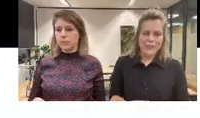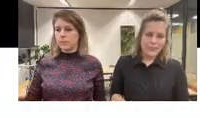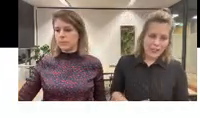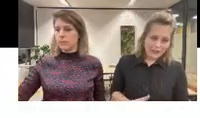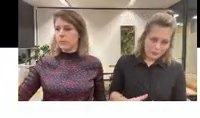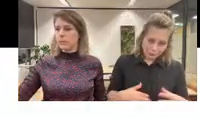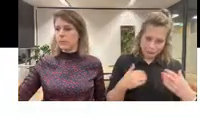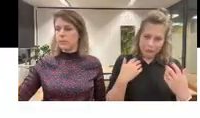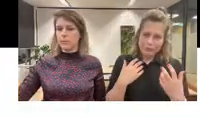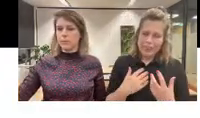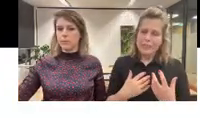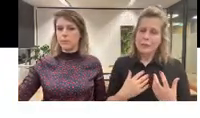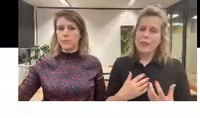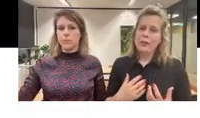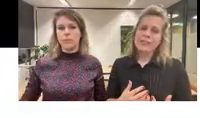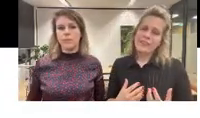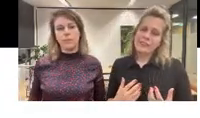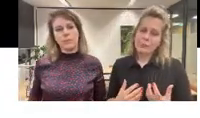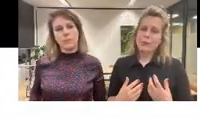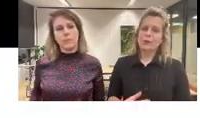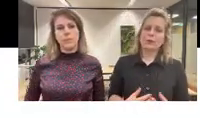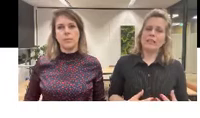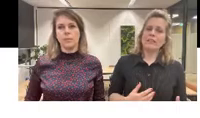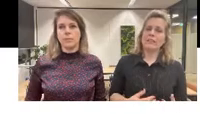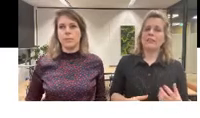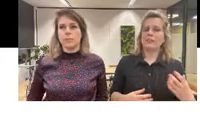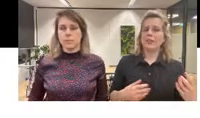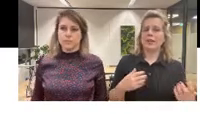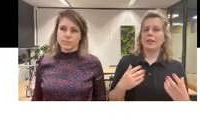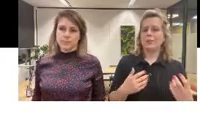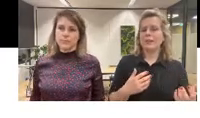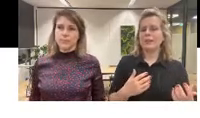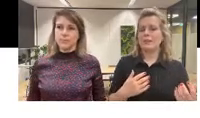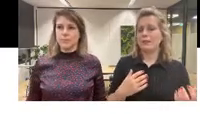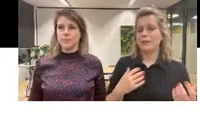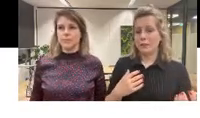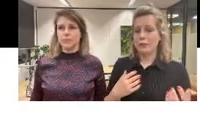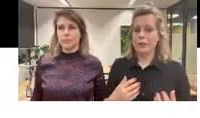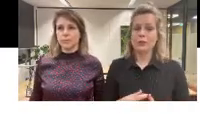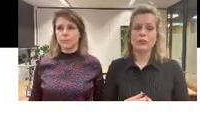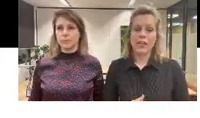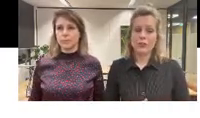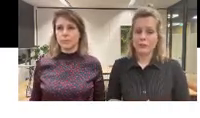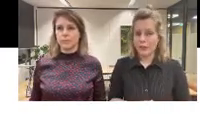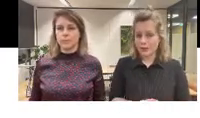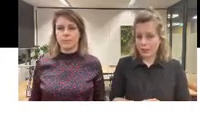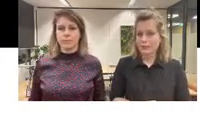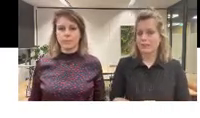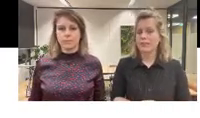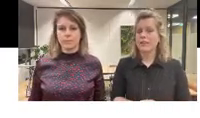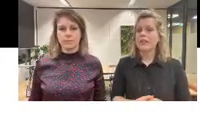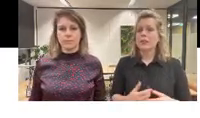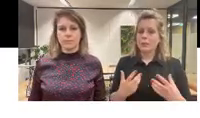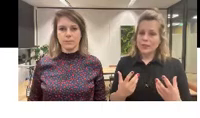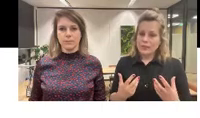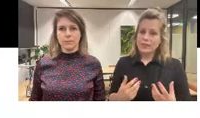Okay. Now, if we look at the typical reactions in the developmental state of the